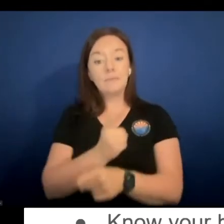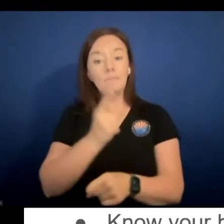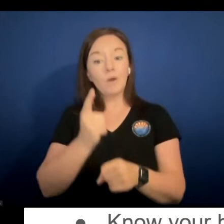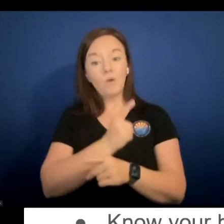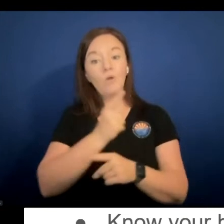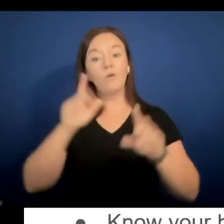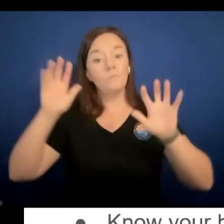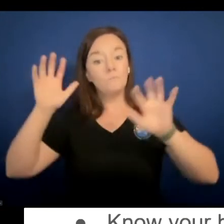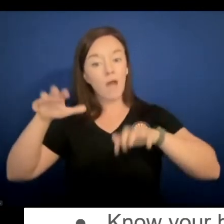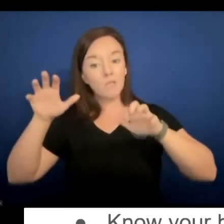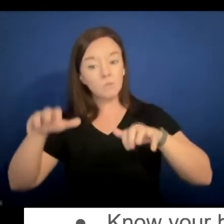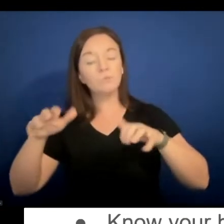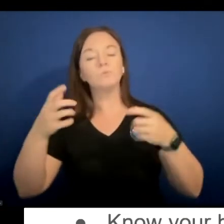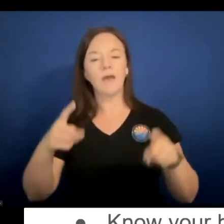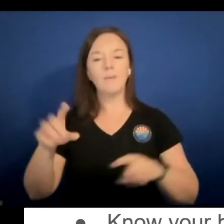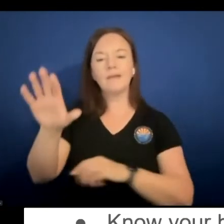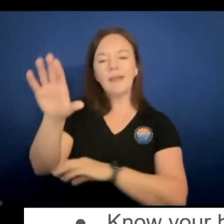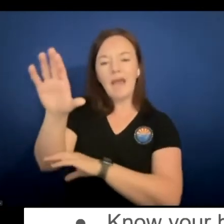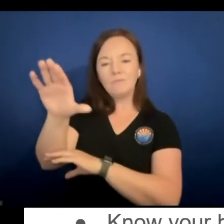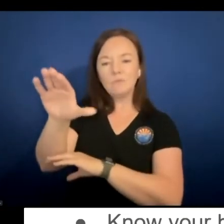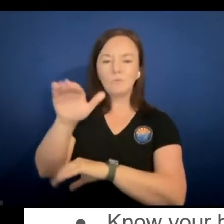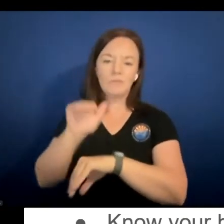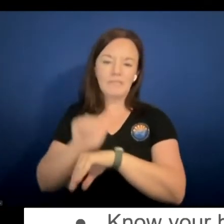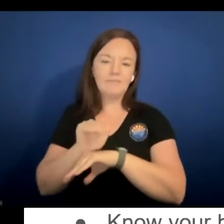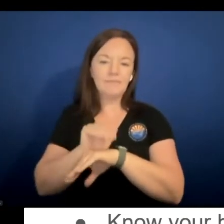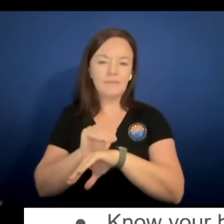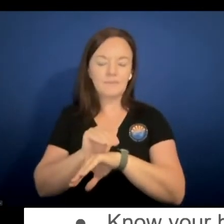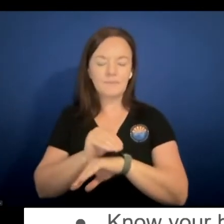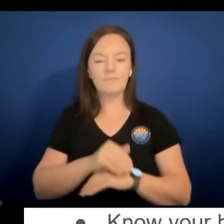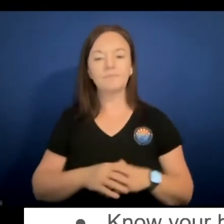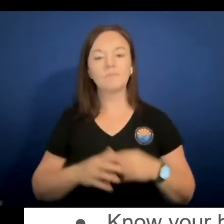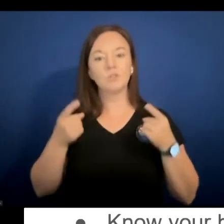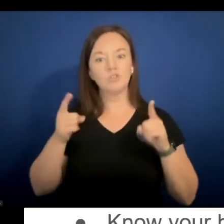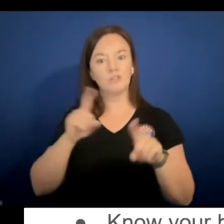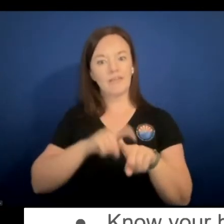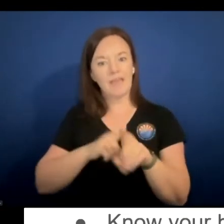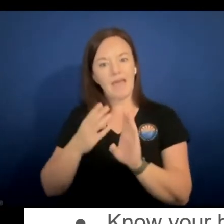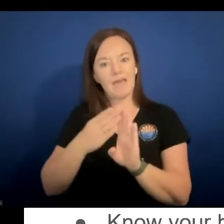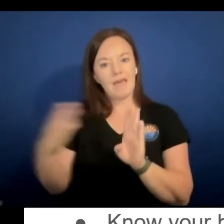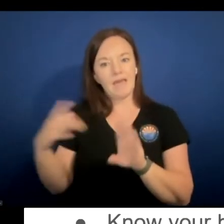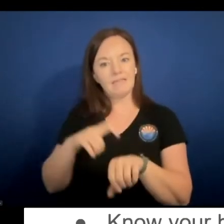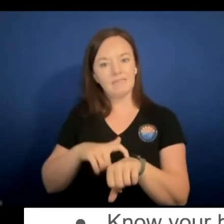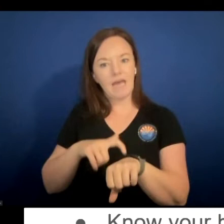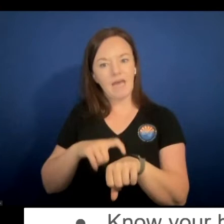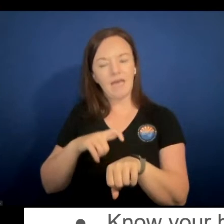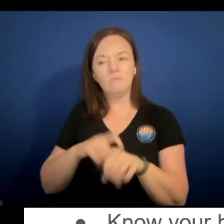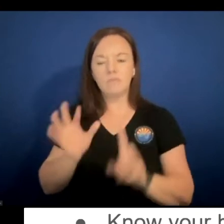afternoons and evenings here in New Mexico. So in that time, be especially aware of